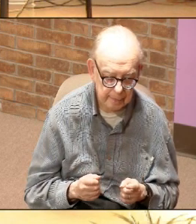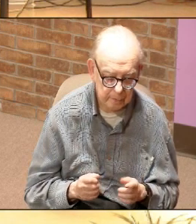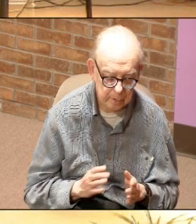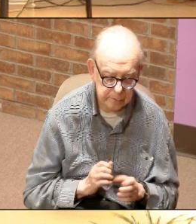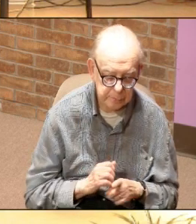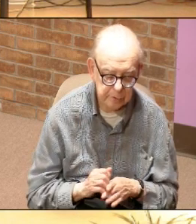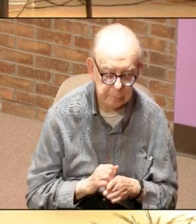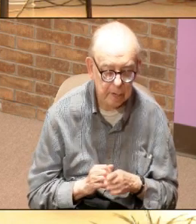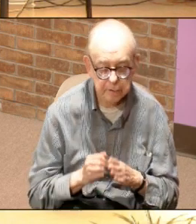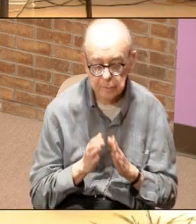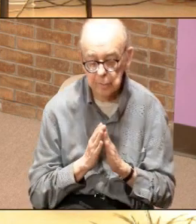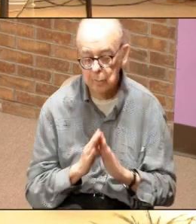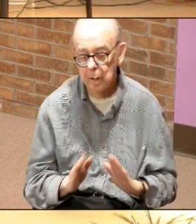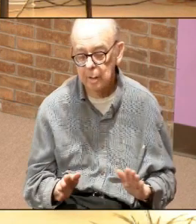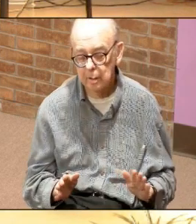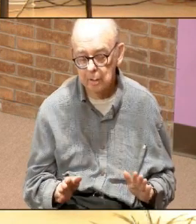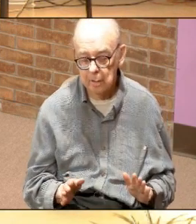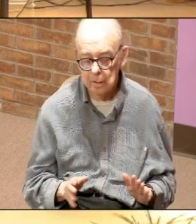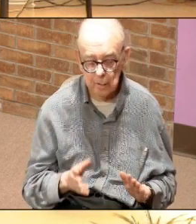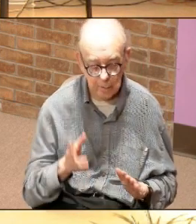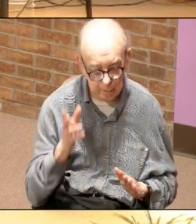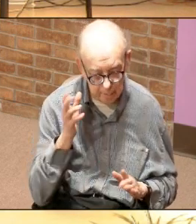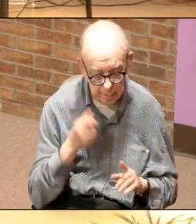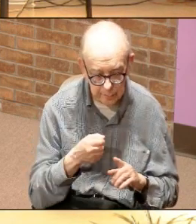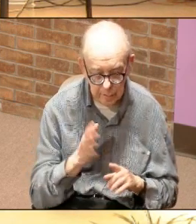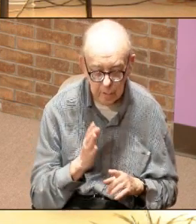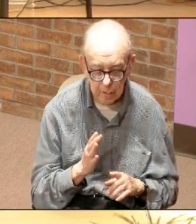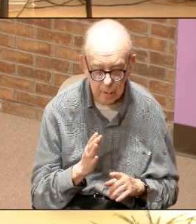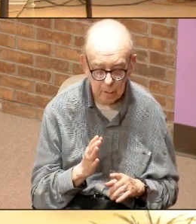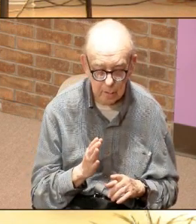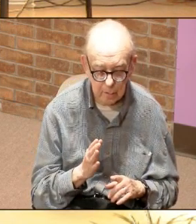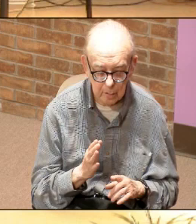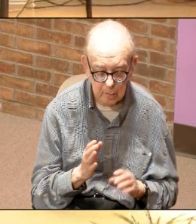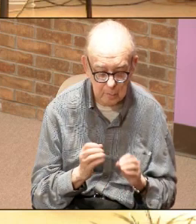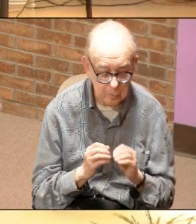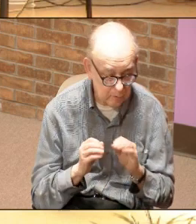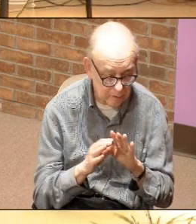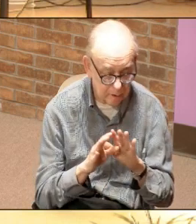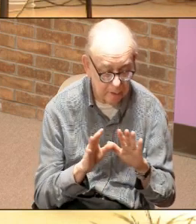practice stillness, you hear from God a lot clearer